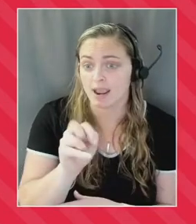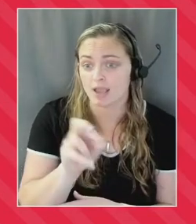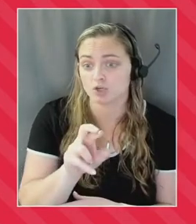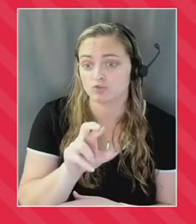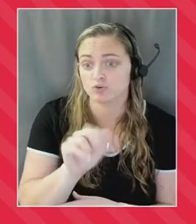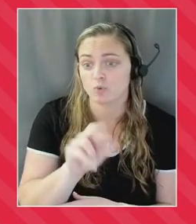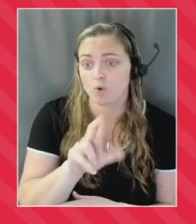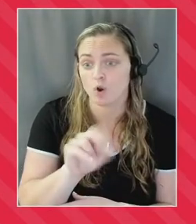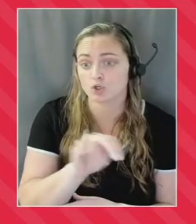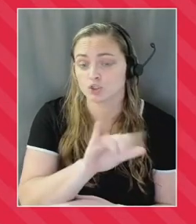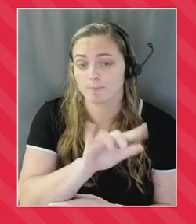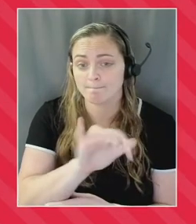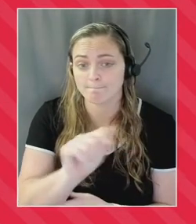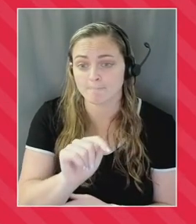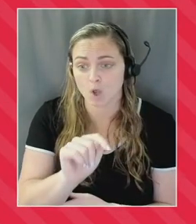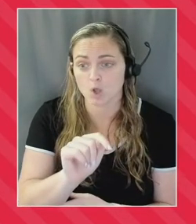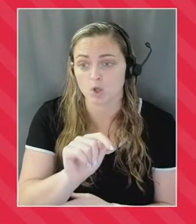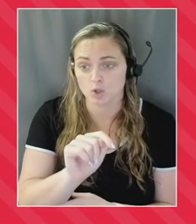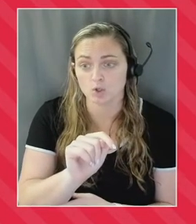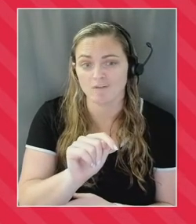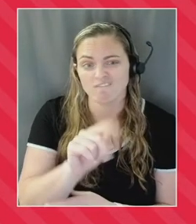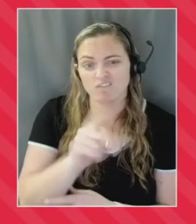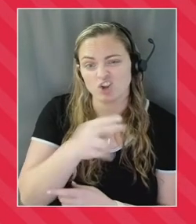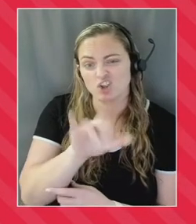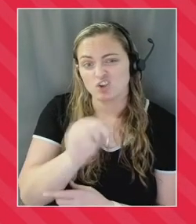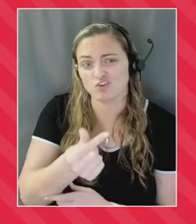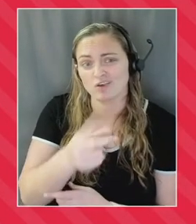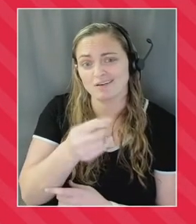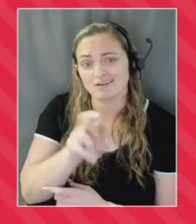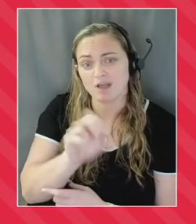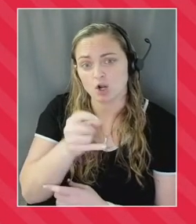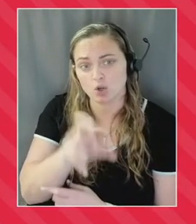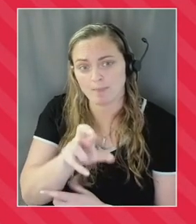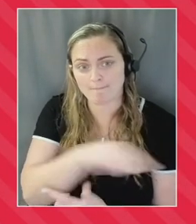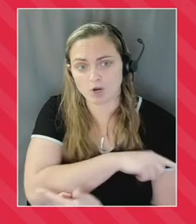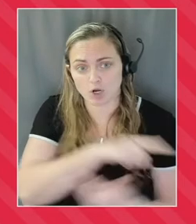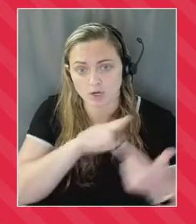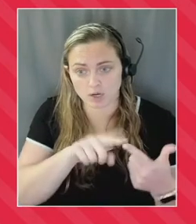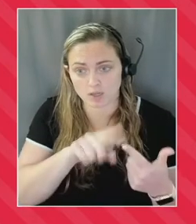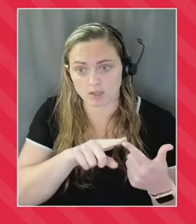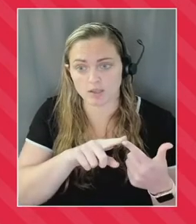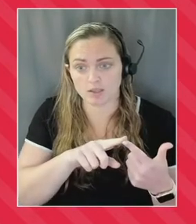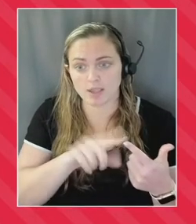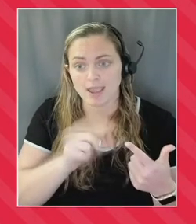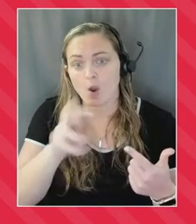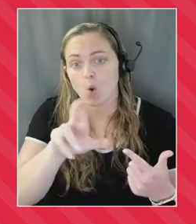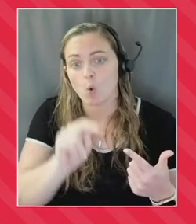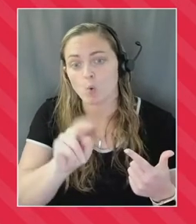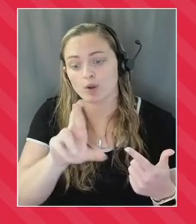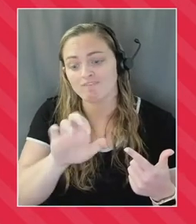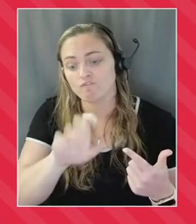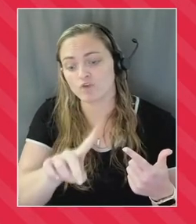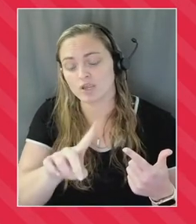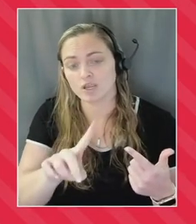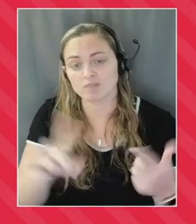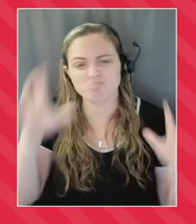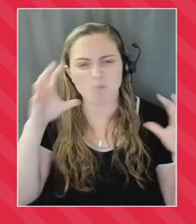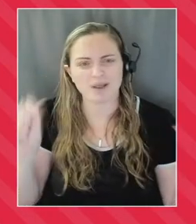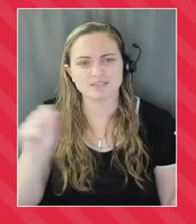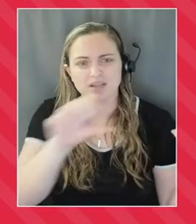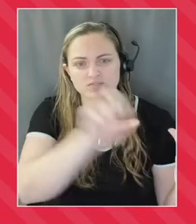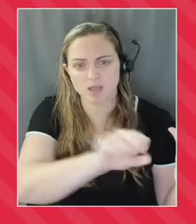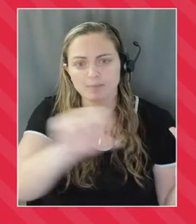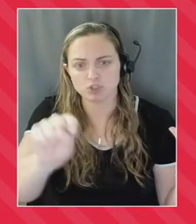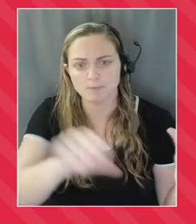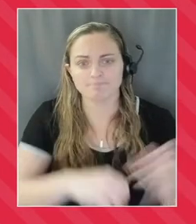Customer Officer at Keurig Dr. Pepper, and Gordon Reed, President of Stop & Shop. Welcome to you both. Hello,